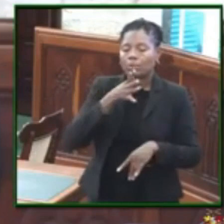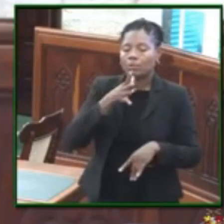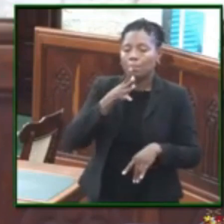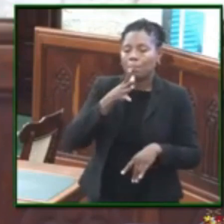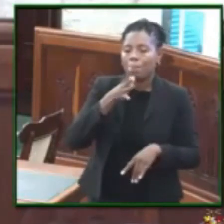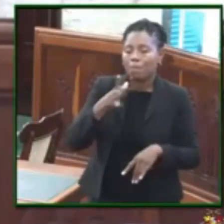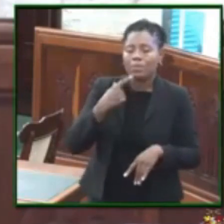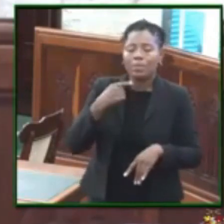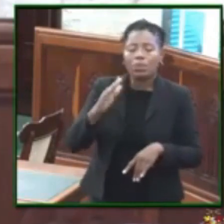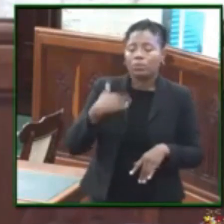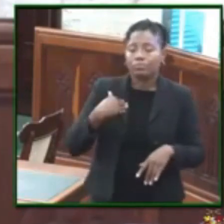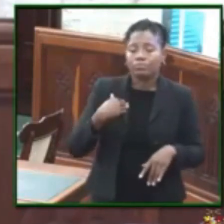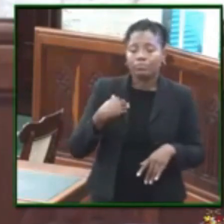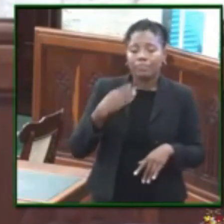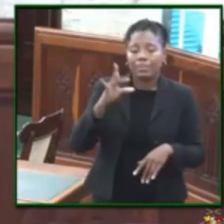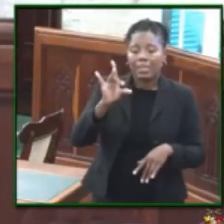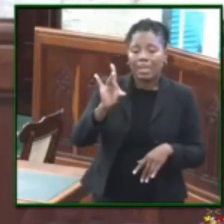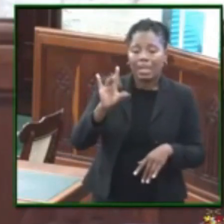me